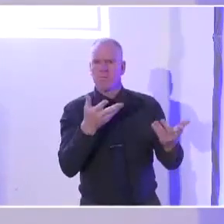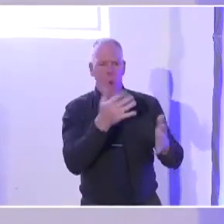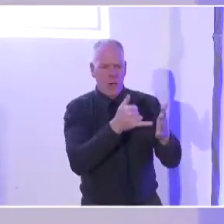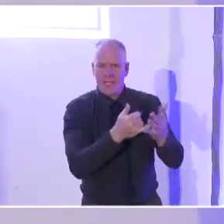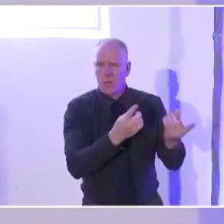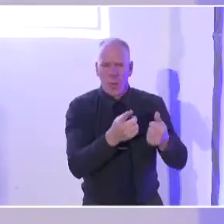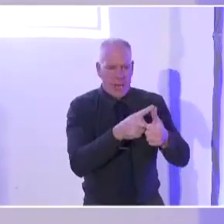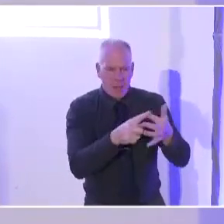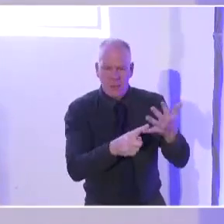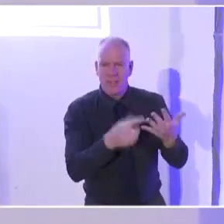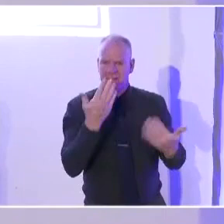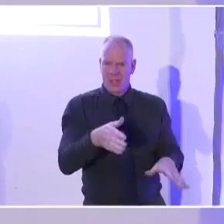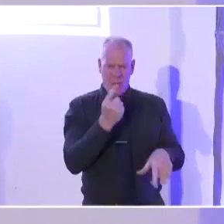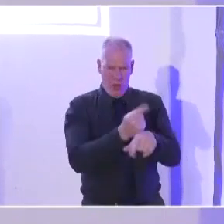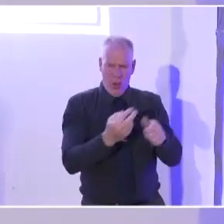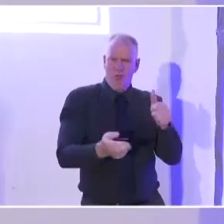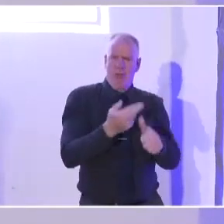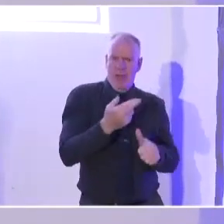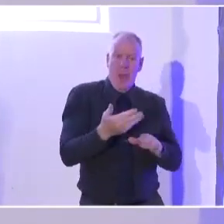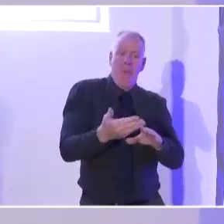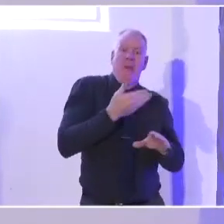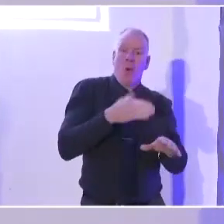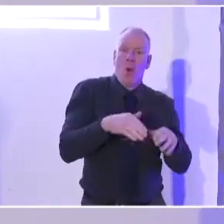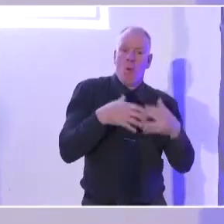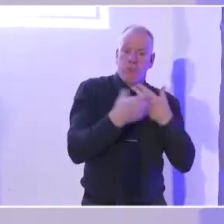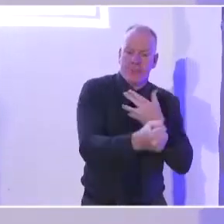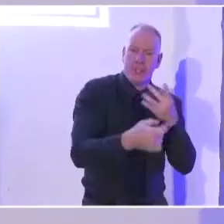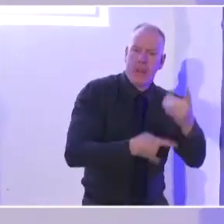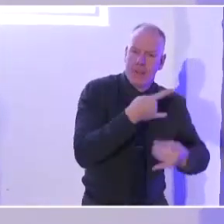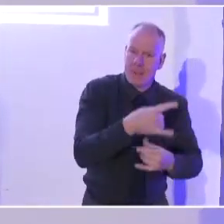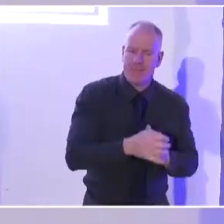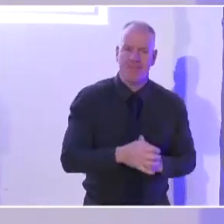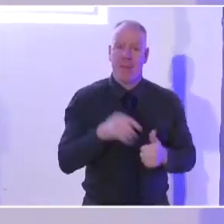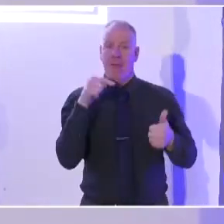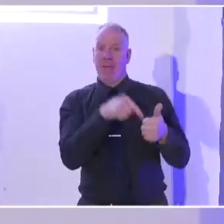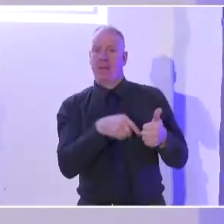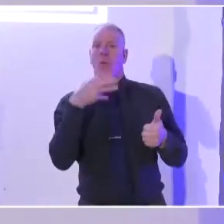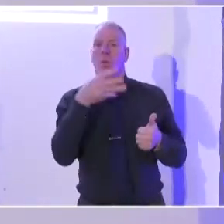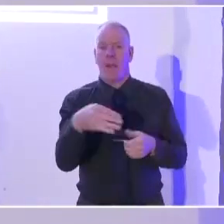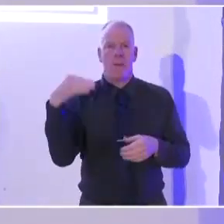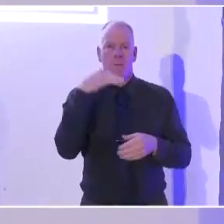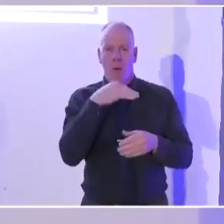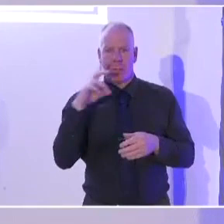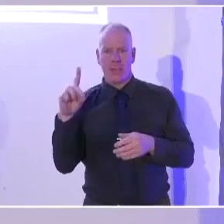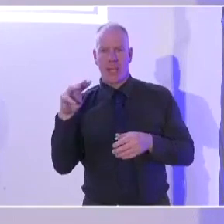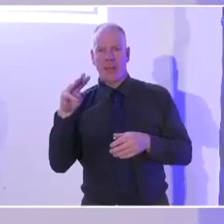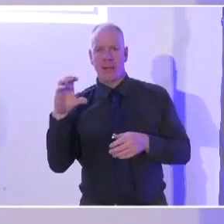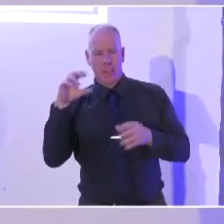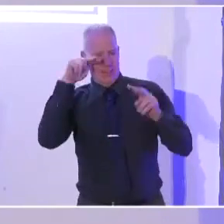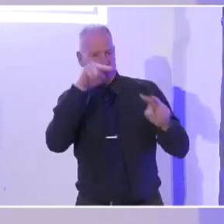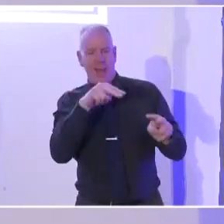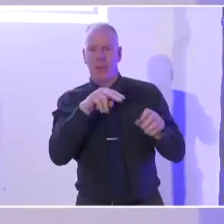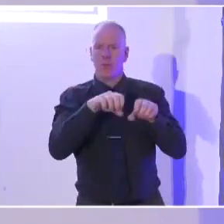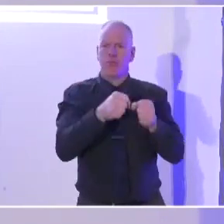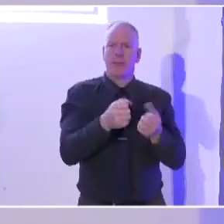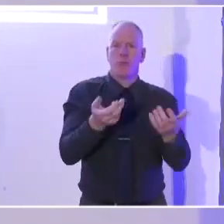measures you had in the organization prior to the breach taking place. And that's going to be the key area that they're going to focus on to see if there was a breach of Article